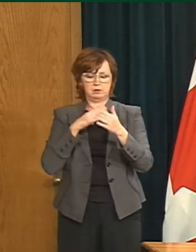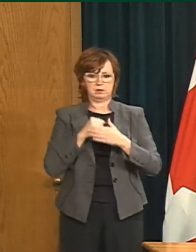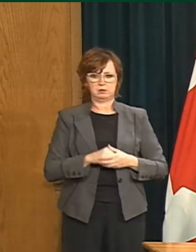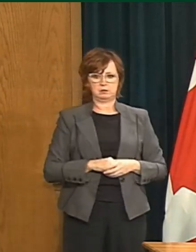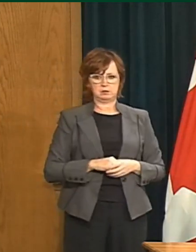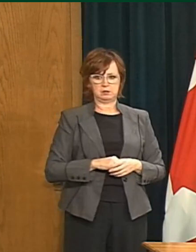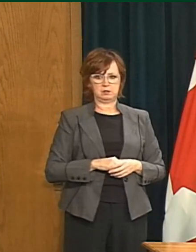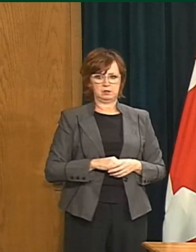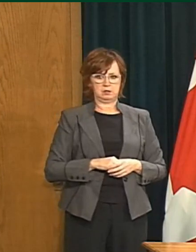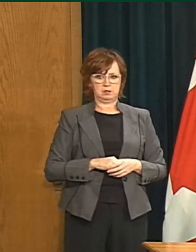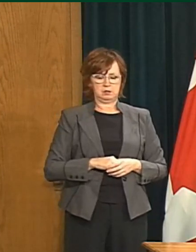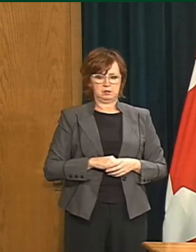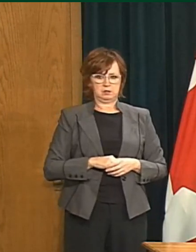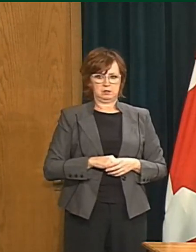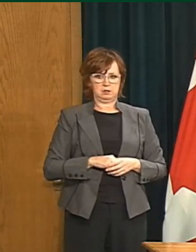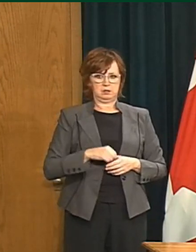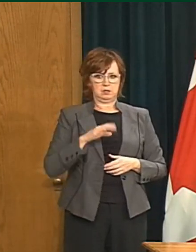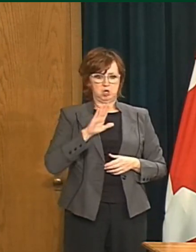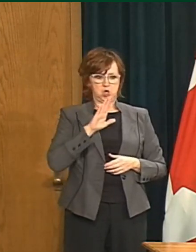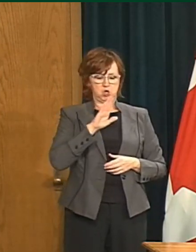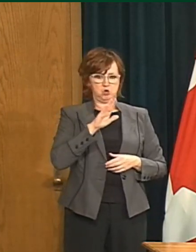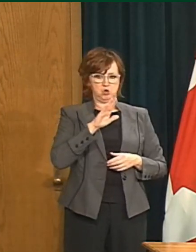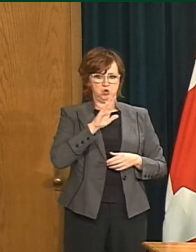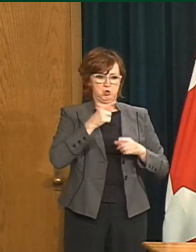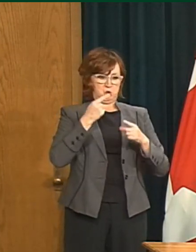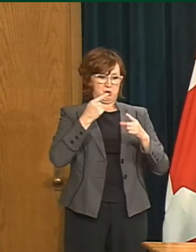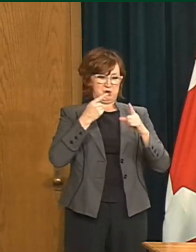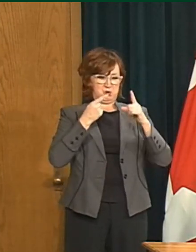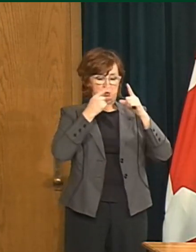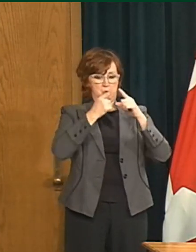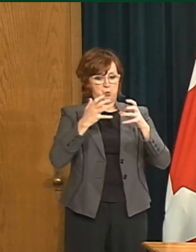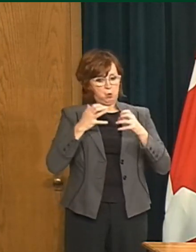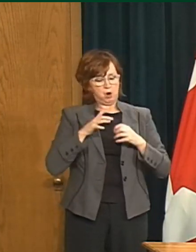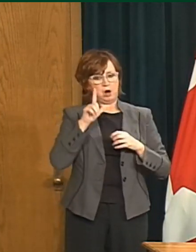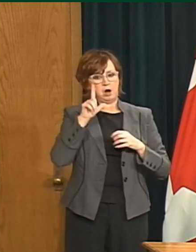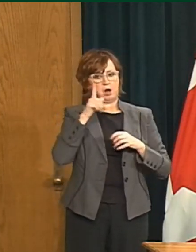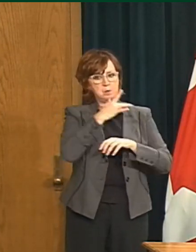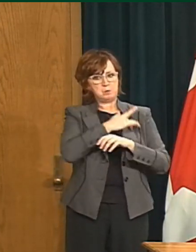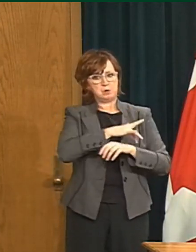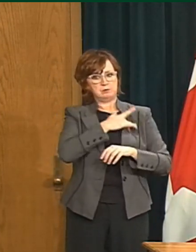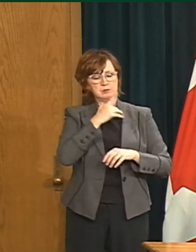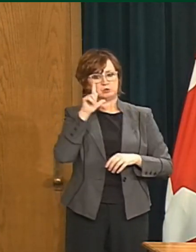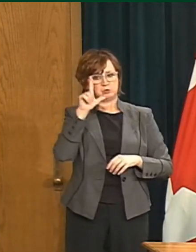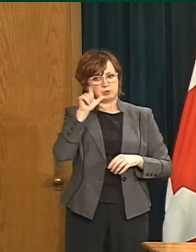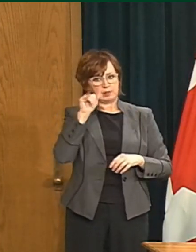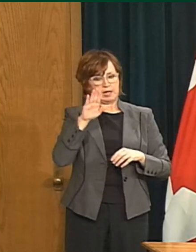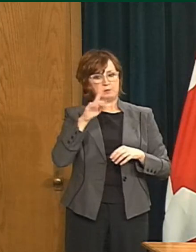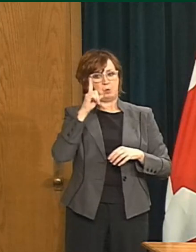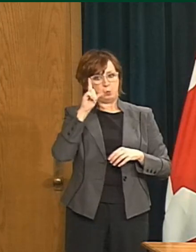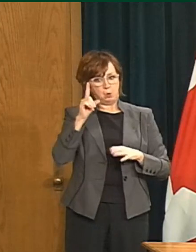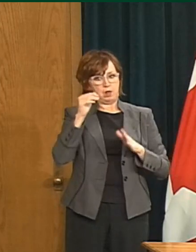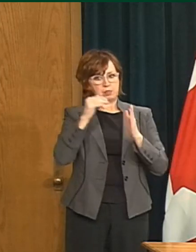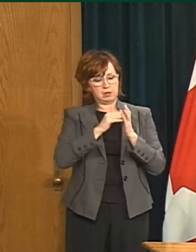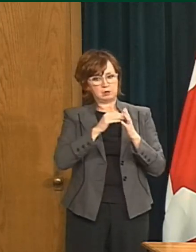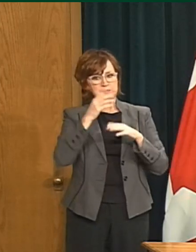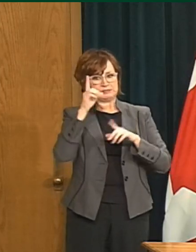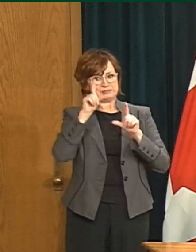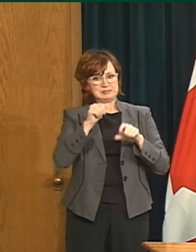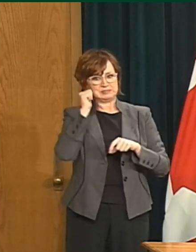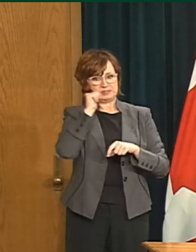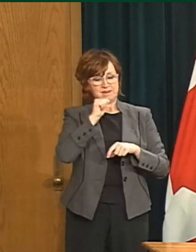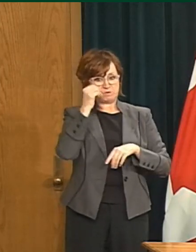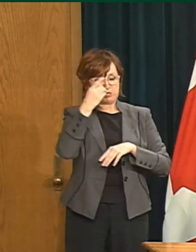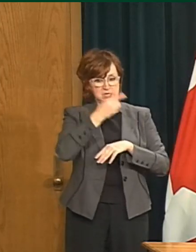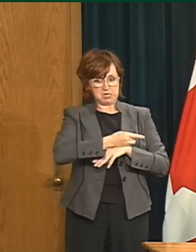the SHA to set, about 1,000 tests being processed per day. Do we currently have the resources in terms of testing